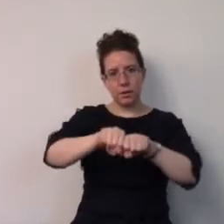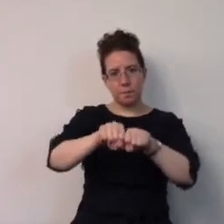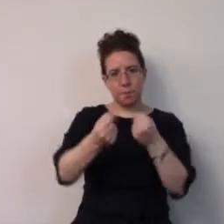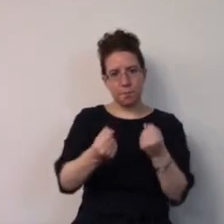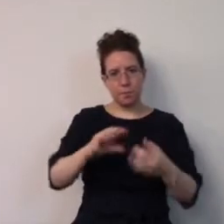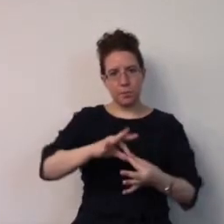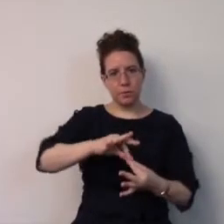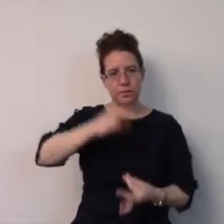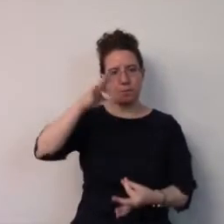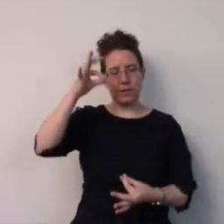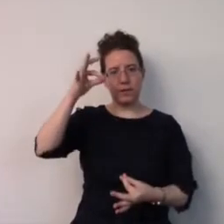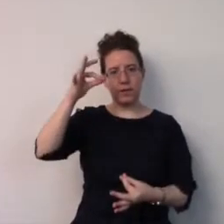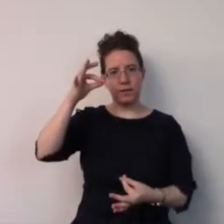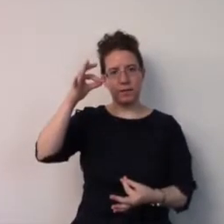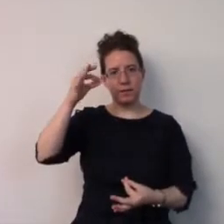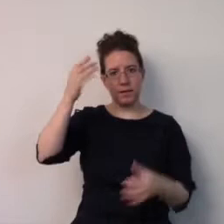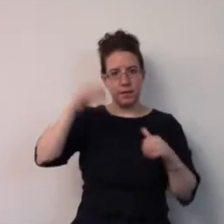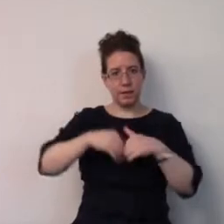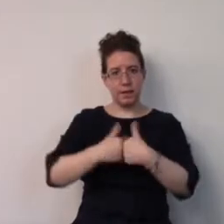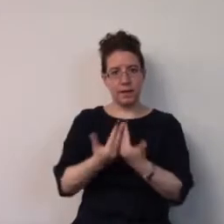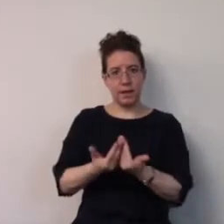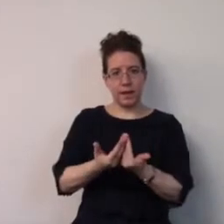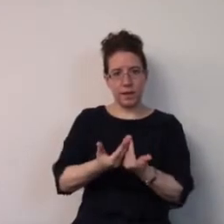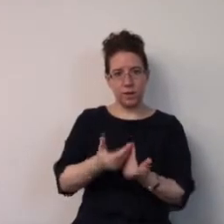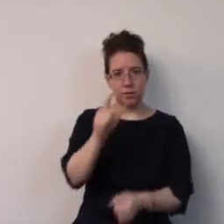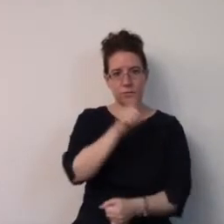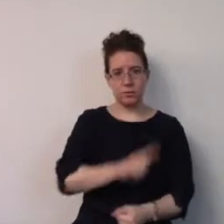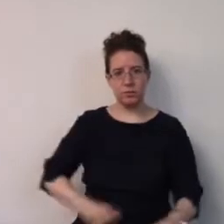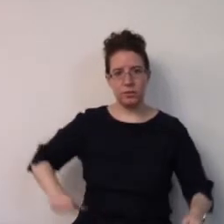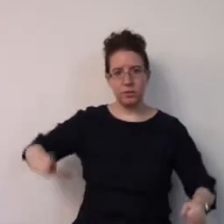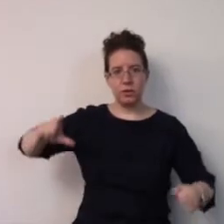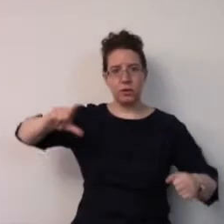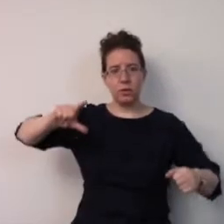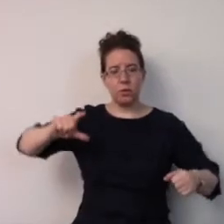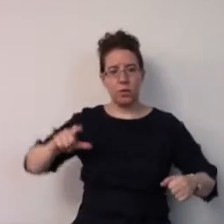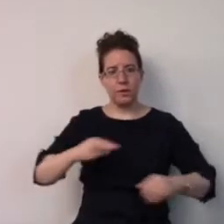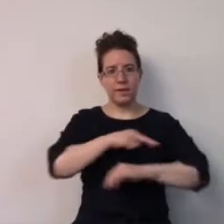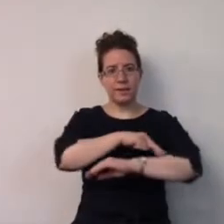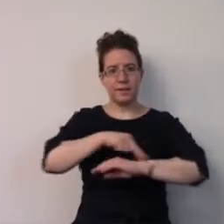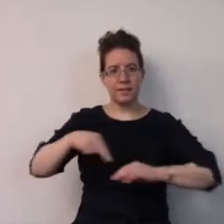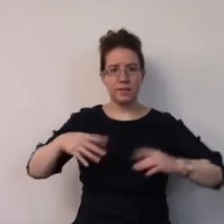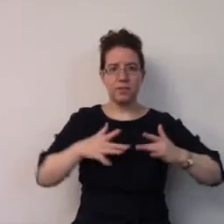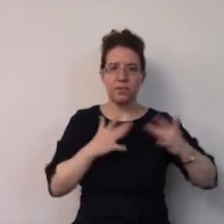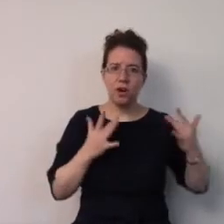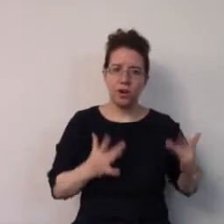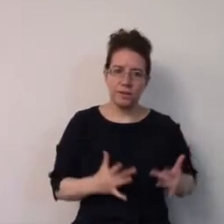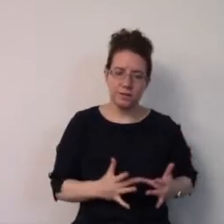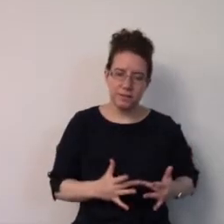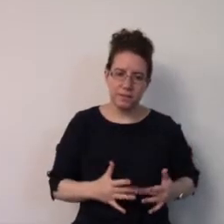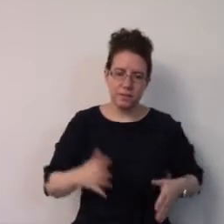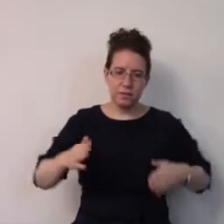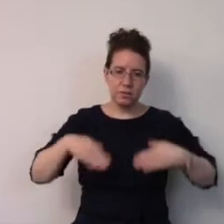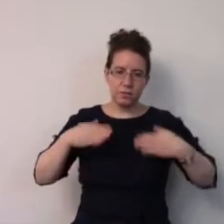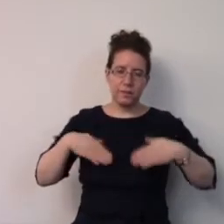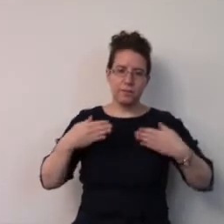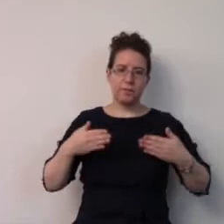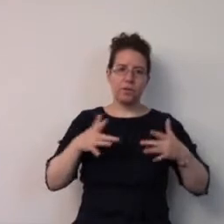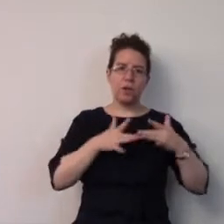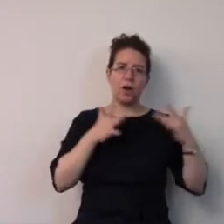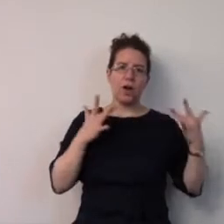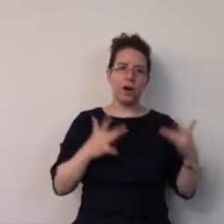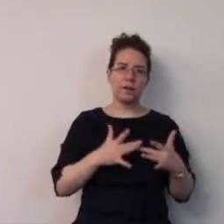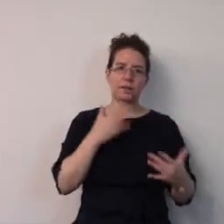version said, a joyful heart is good medicine, but depression drains one's strength. Are you